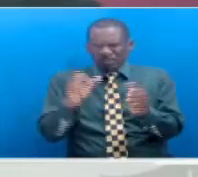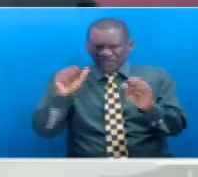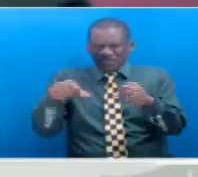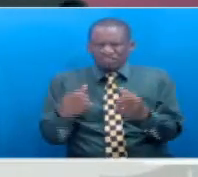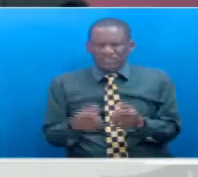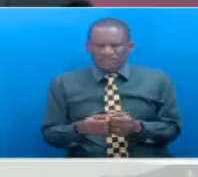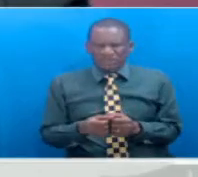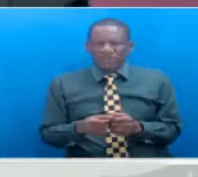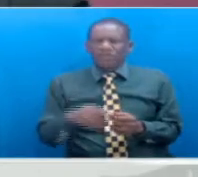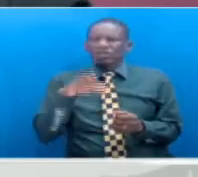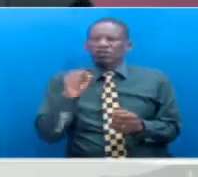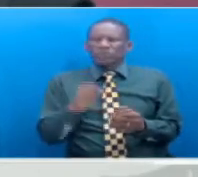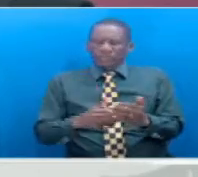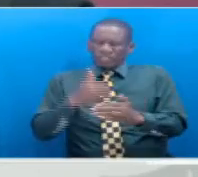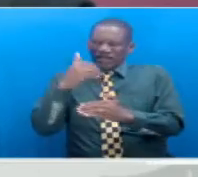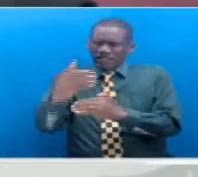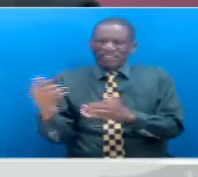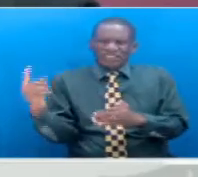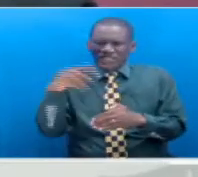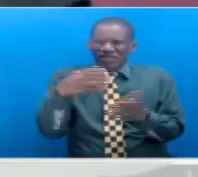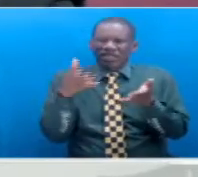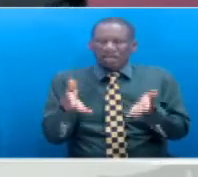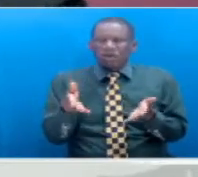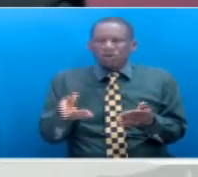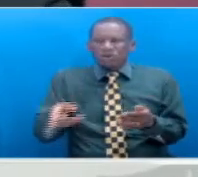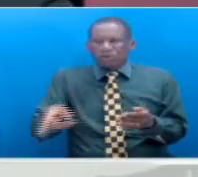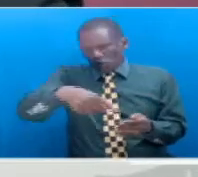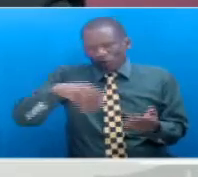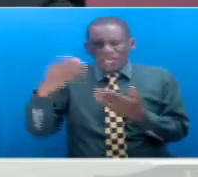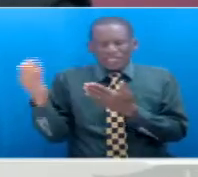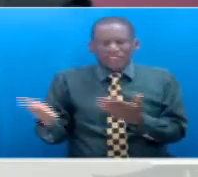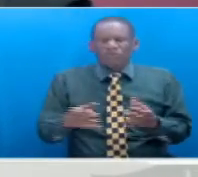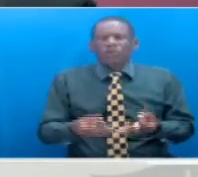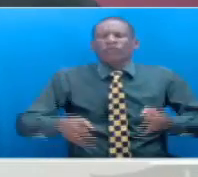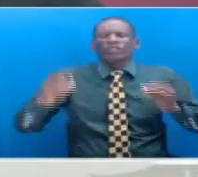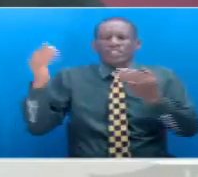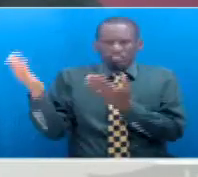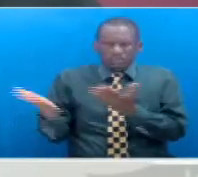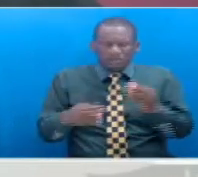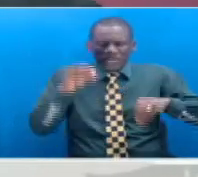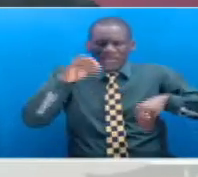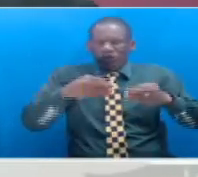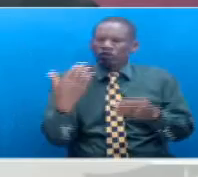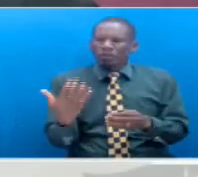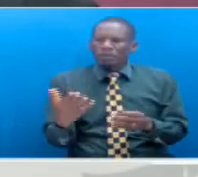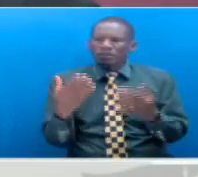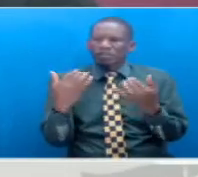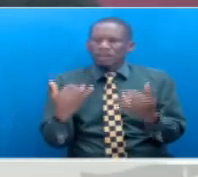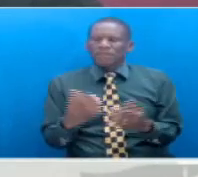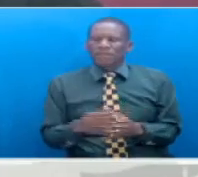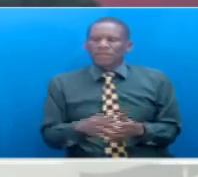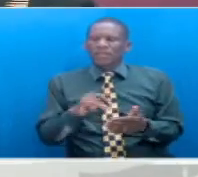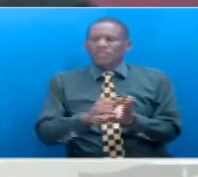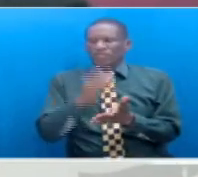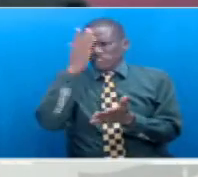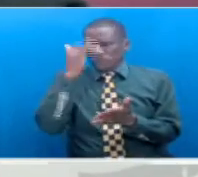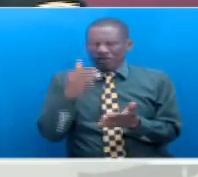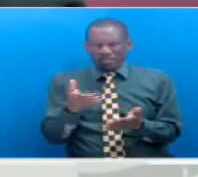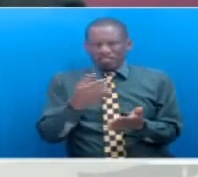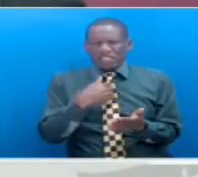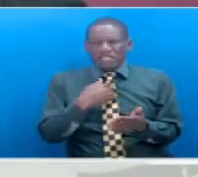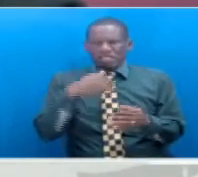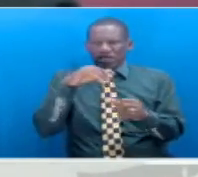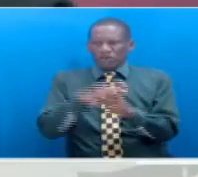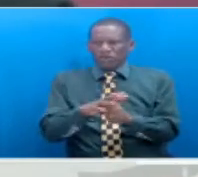Yes. Yeah. So the next day, when now we are officially receiving ballot papers, now that's why it really had a